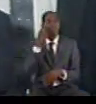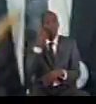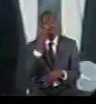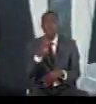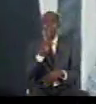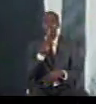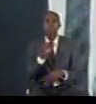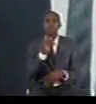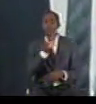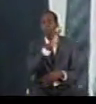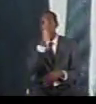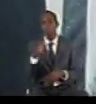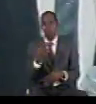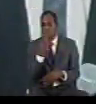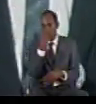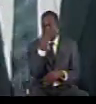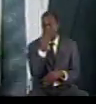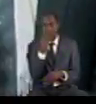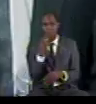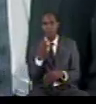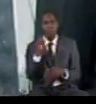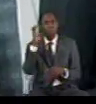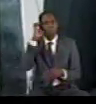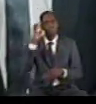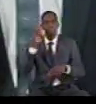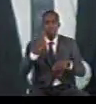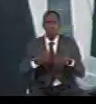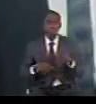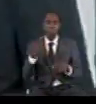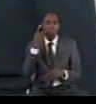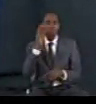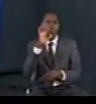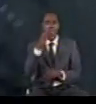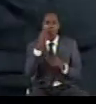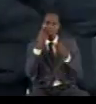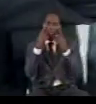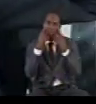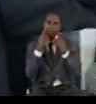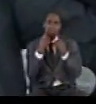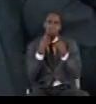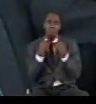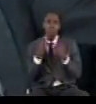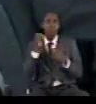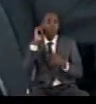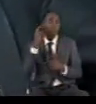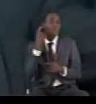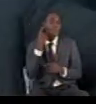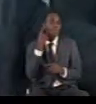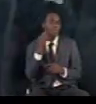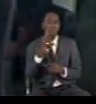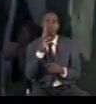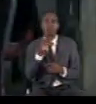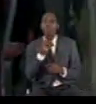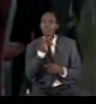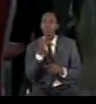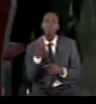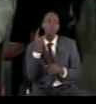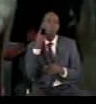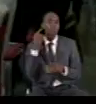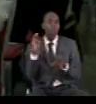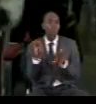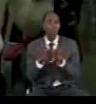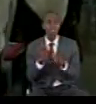never blind. He cannot see your tears. He sees another that